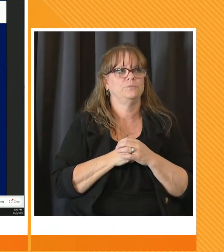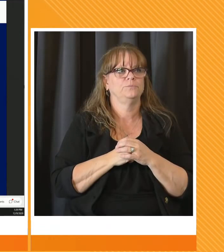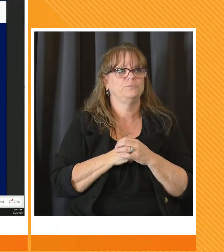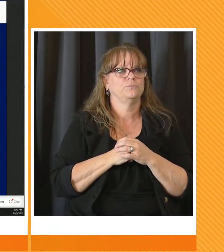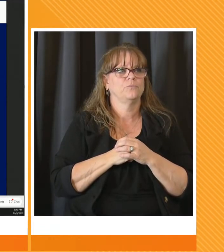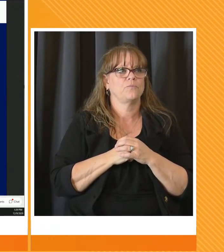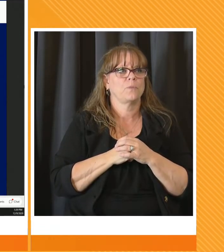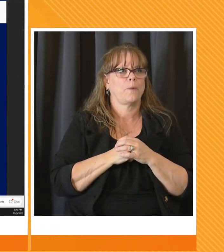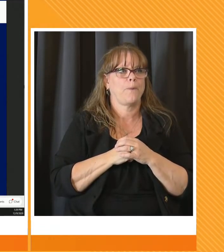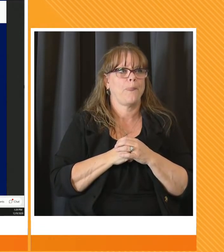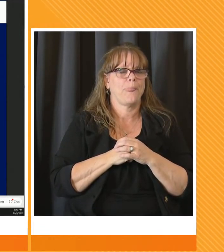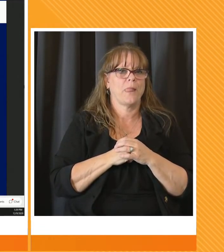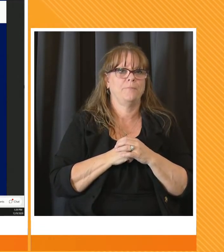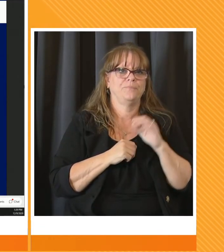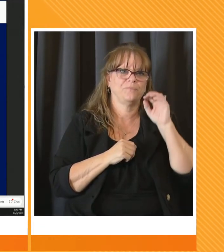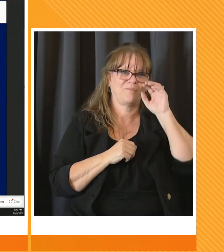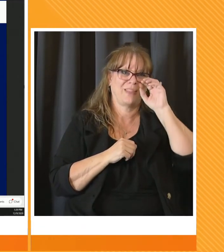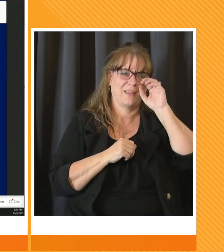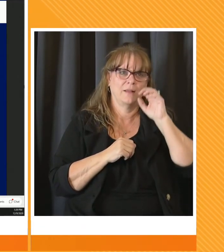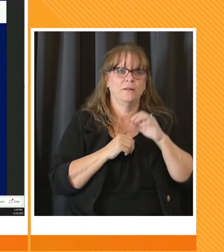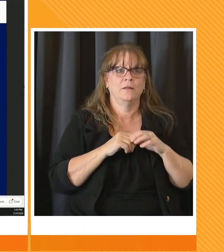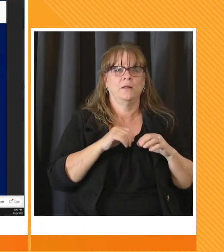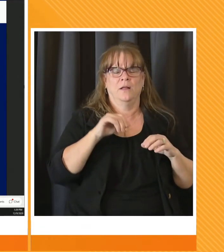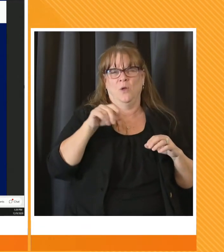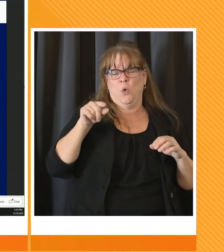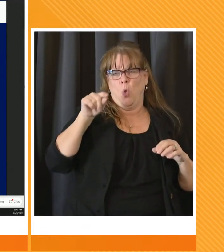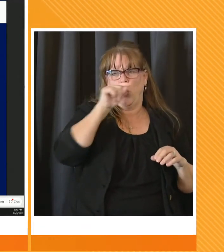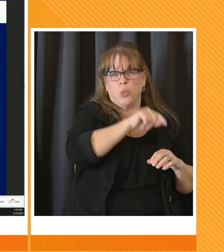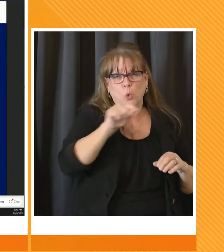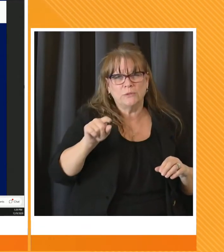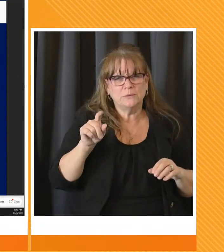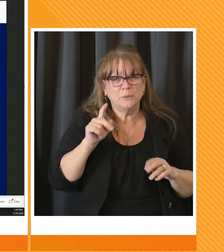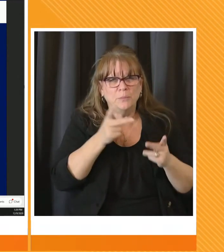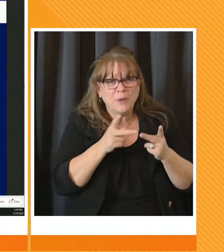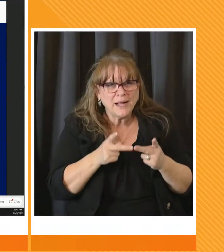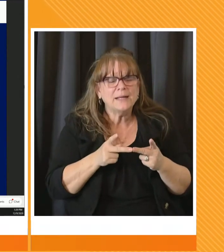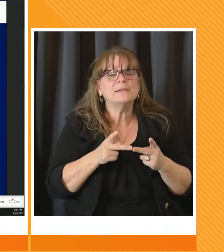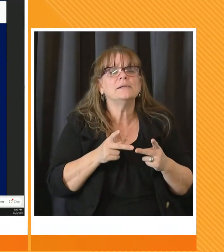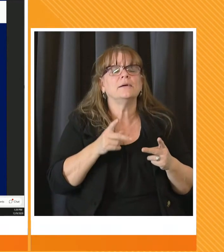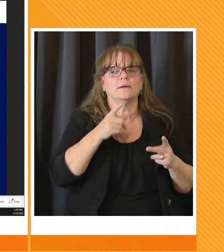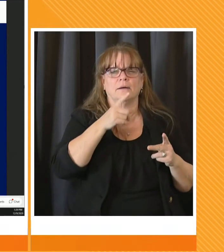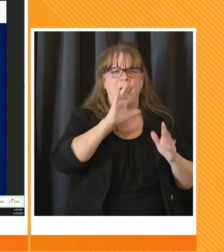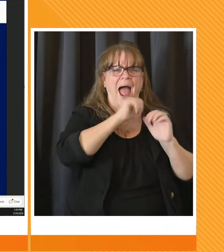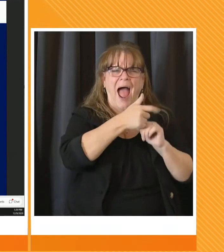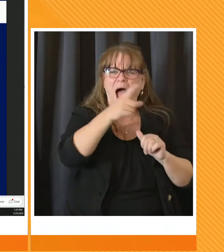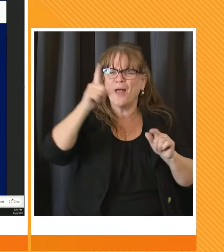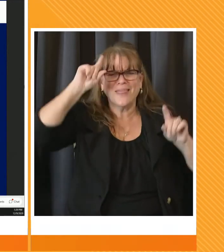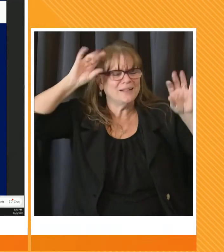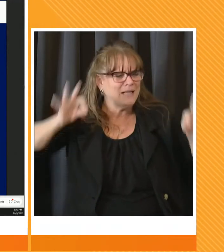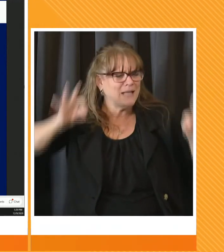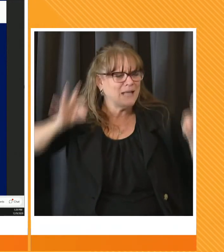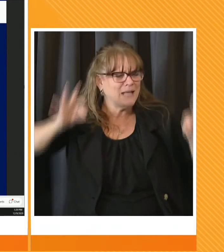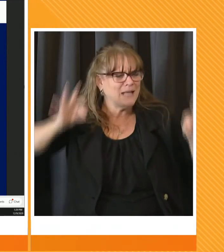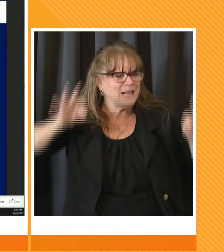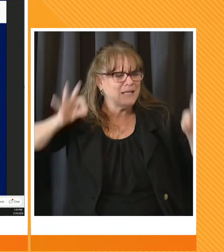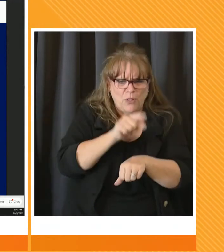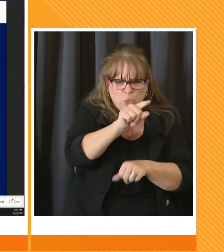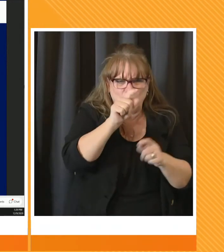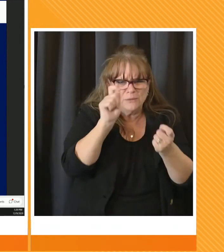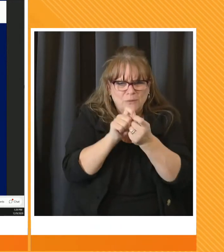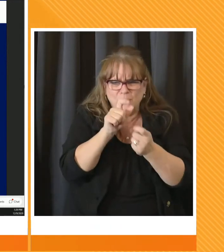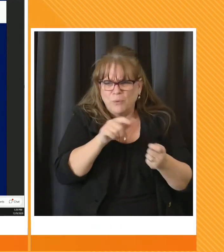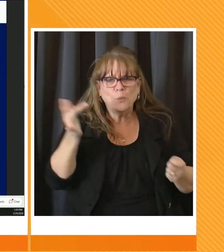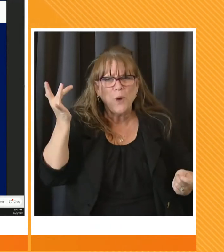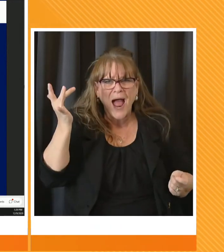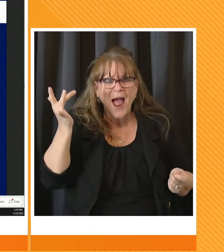locations were identified because of their ability to handle this ultra cold chain storage and their willingness to work with us to redistribute